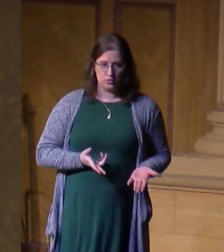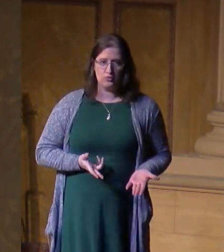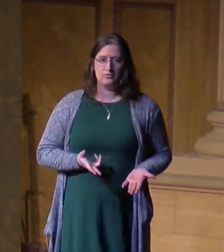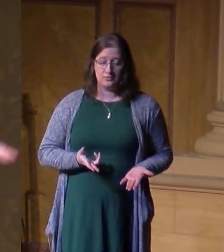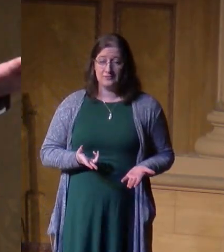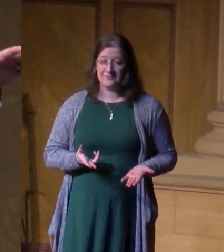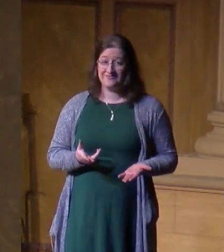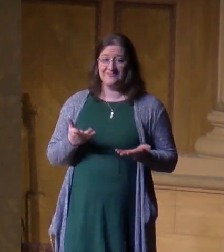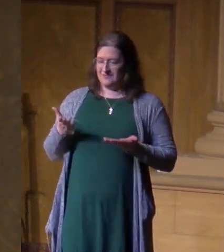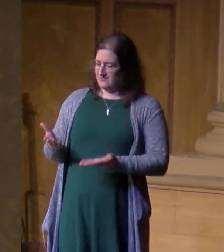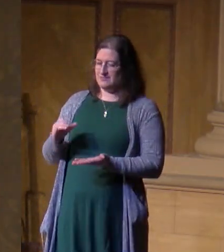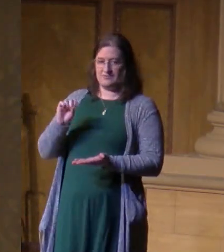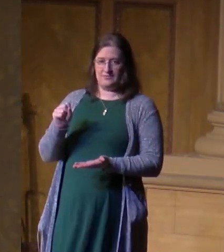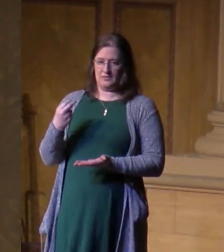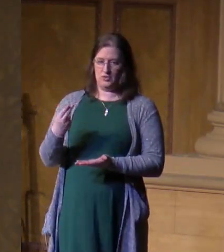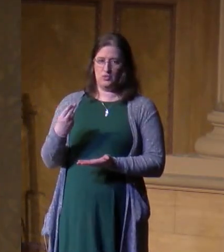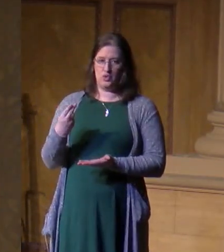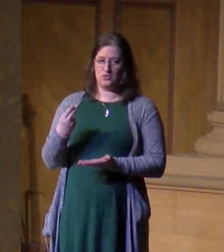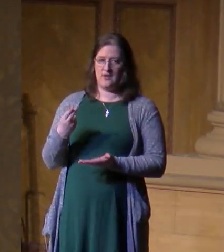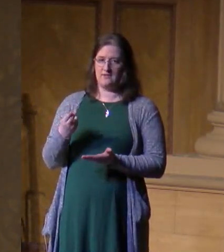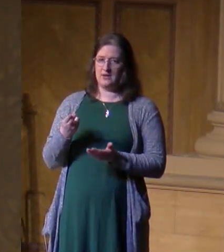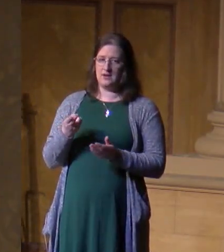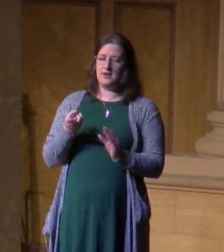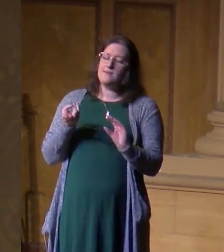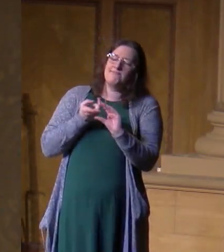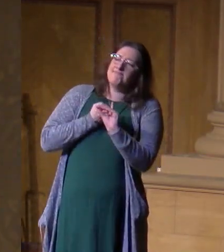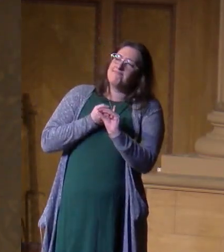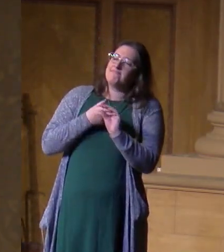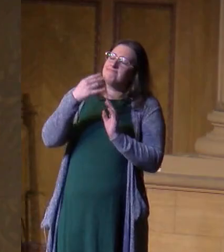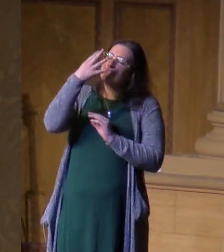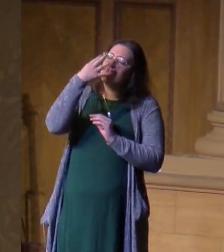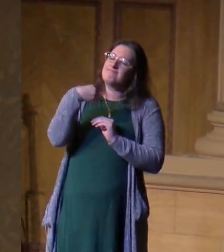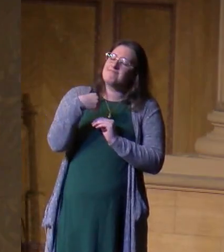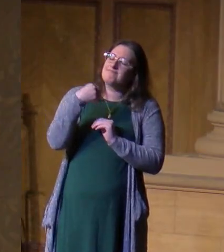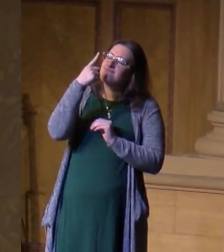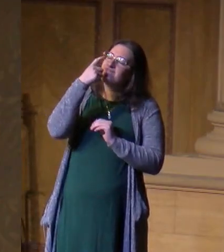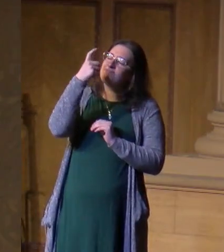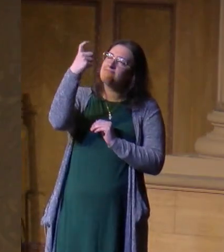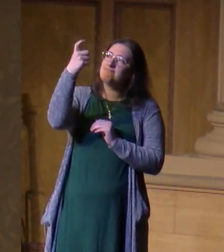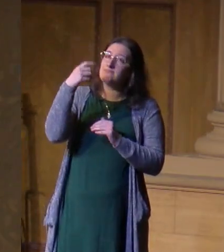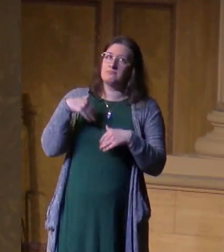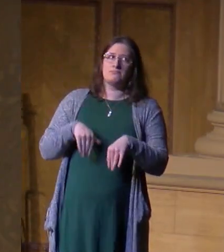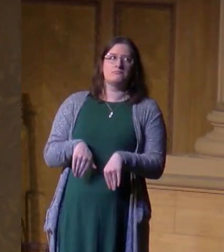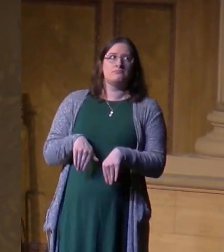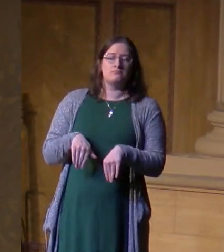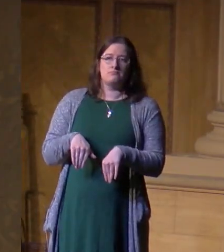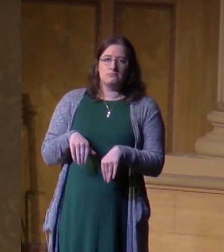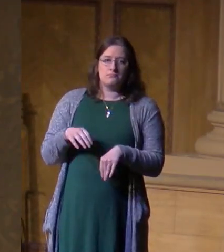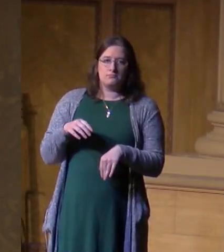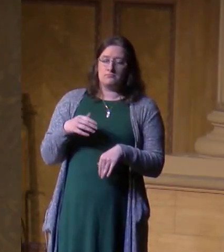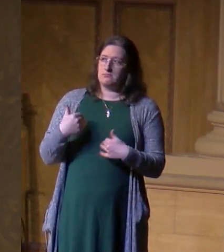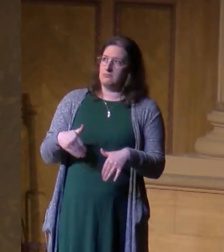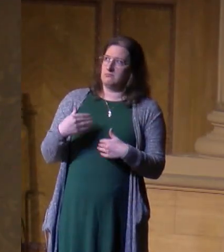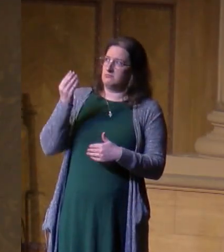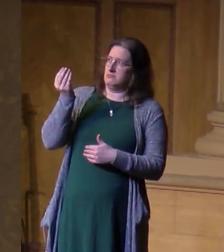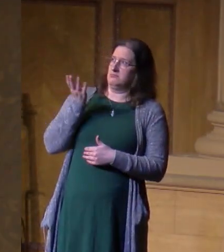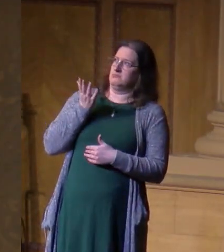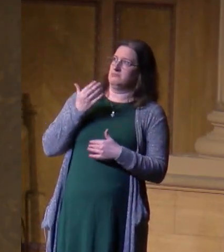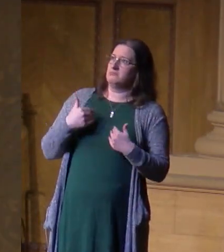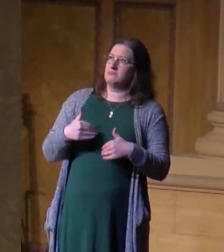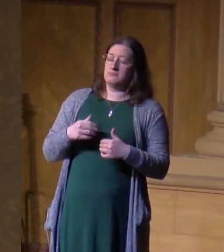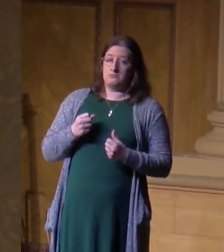So here's Joseph. Imagine him lying in bed. No doubt his mind flooded with worry and anxiety,